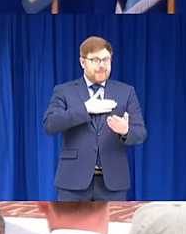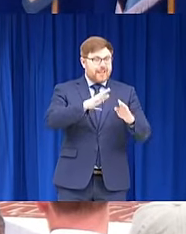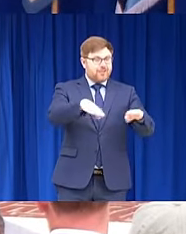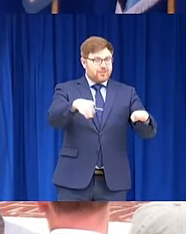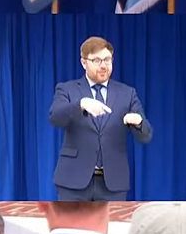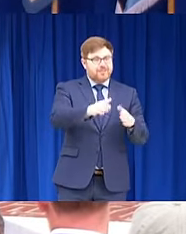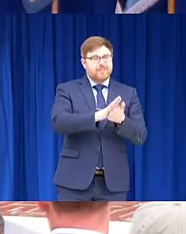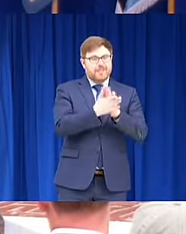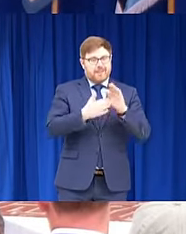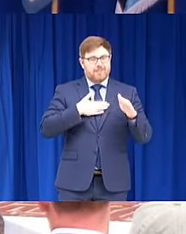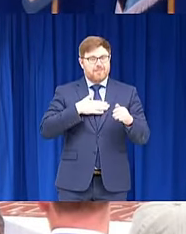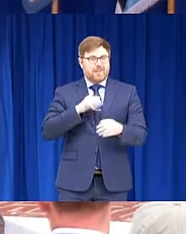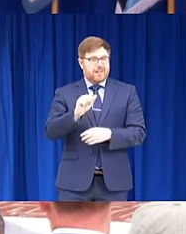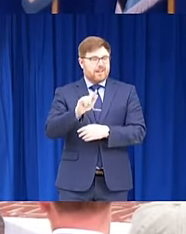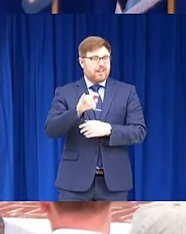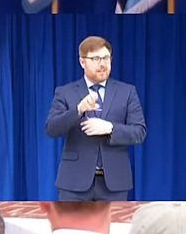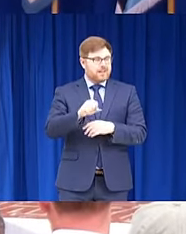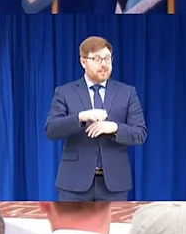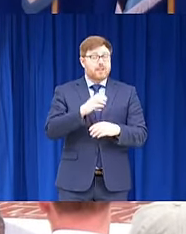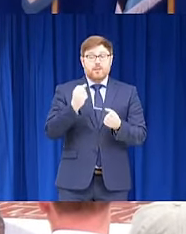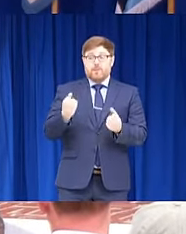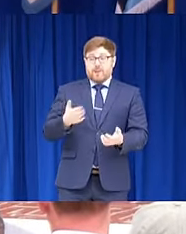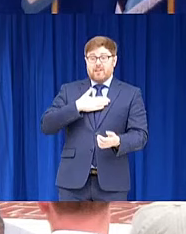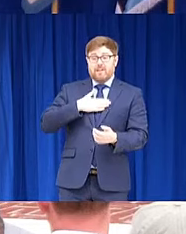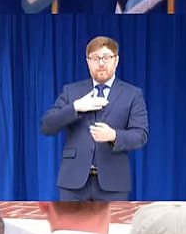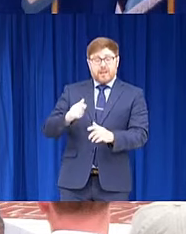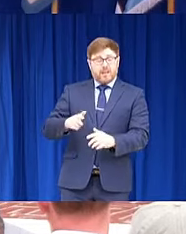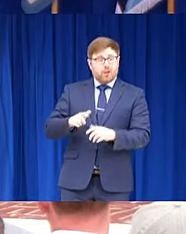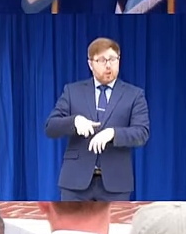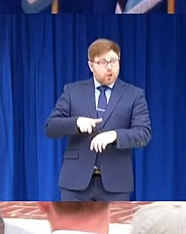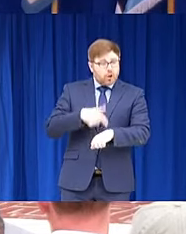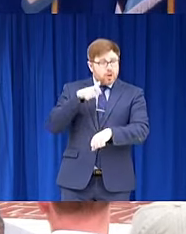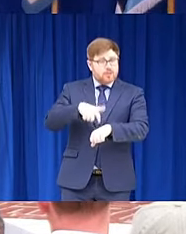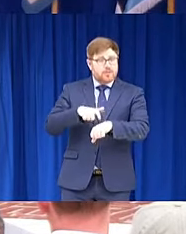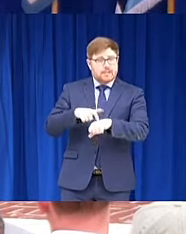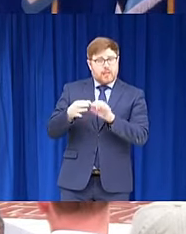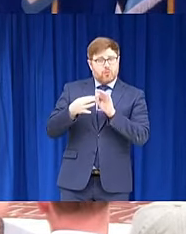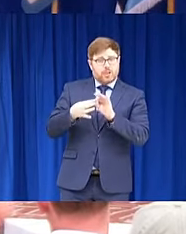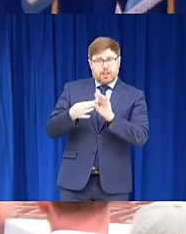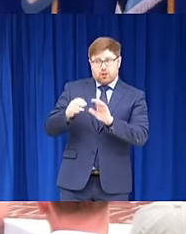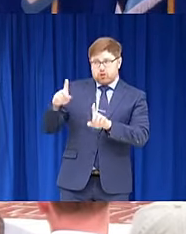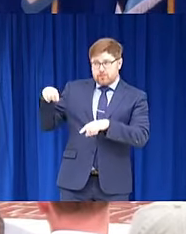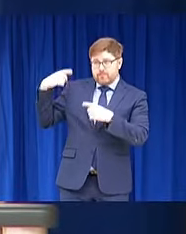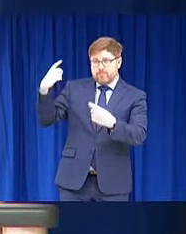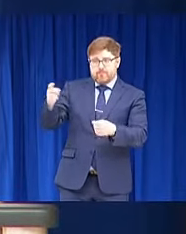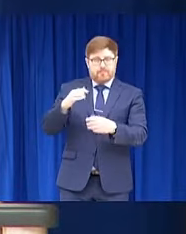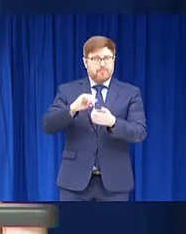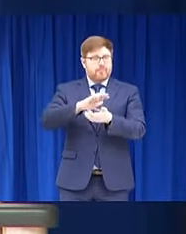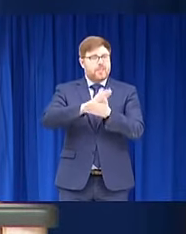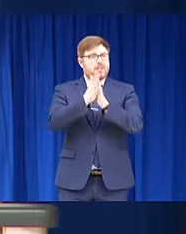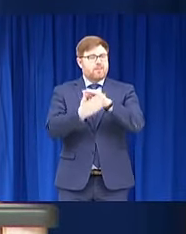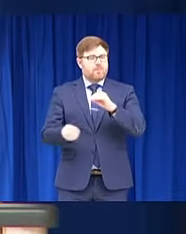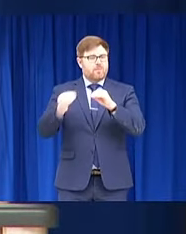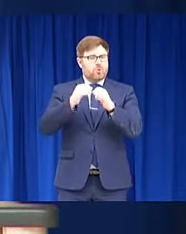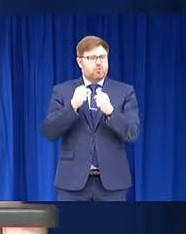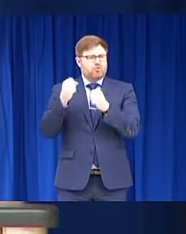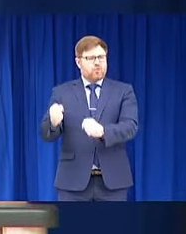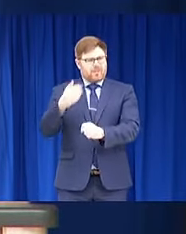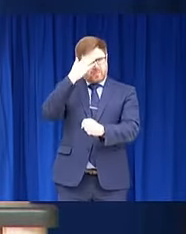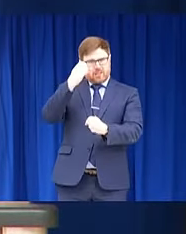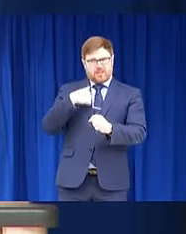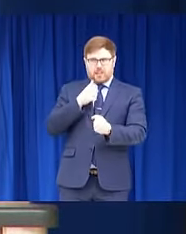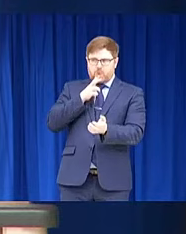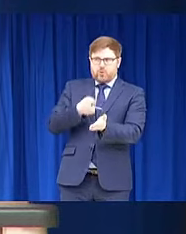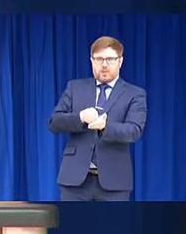of my lifelong friendships actually became stronger because I shared a more vulnerable part of me. And I made